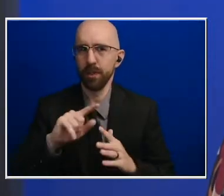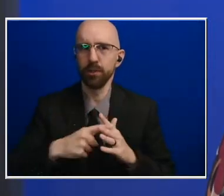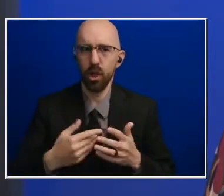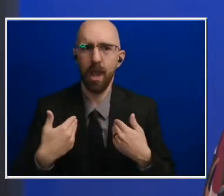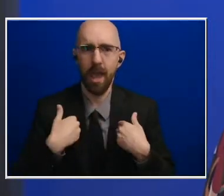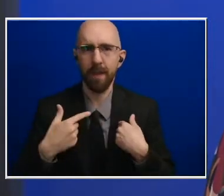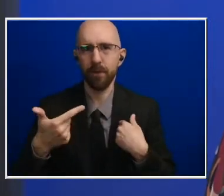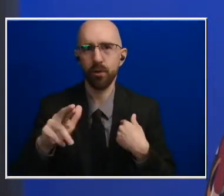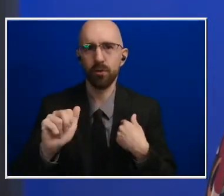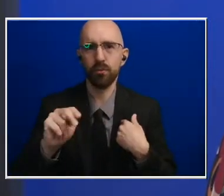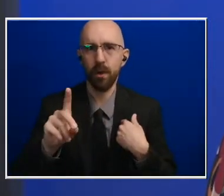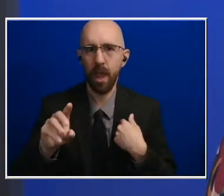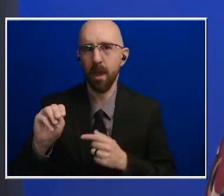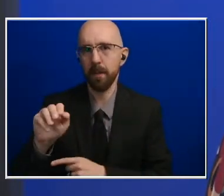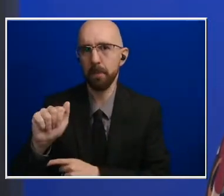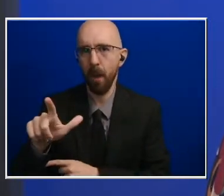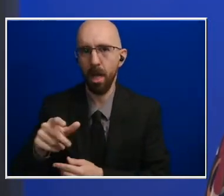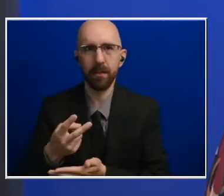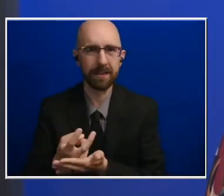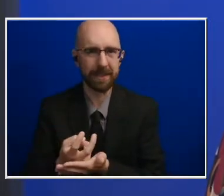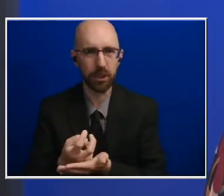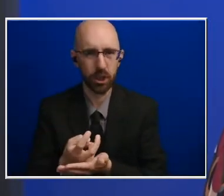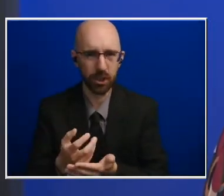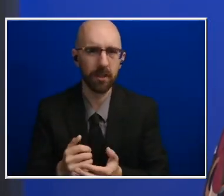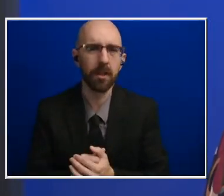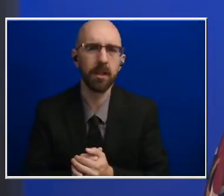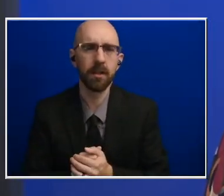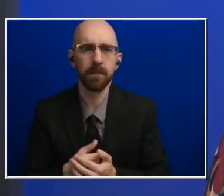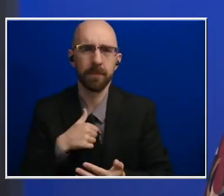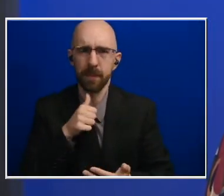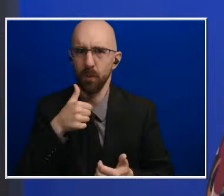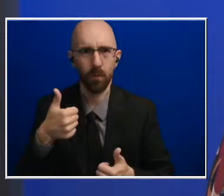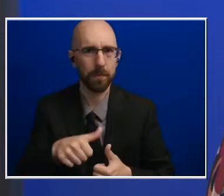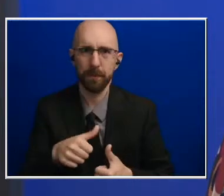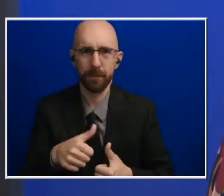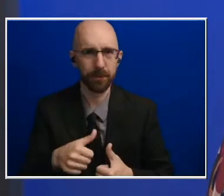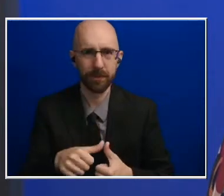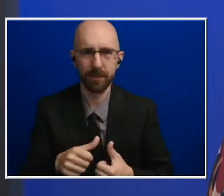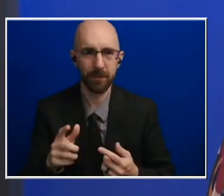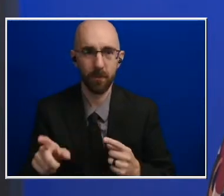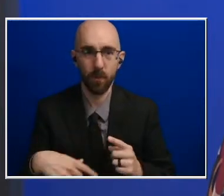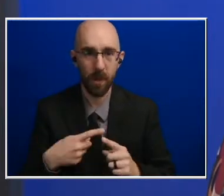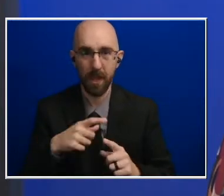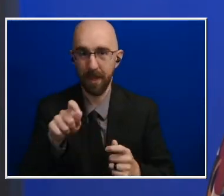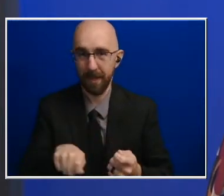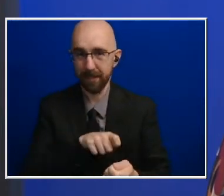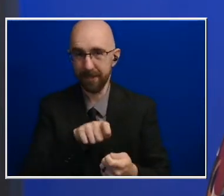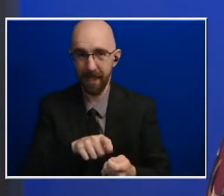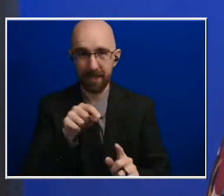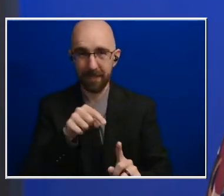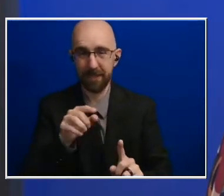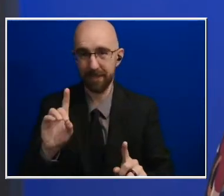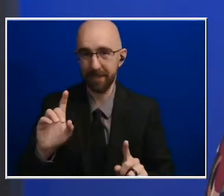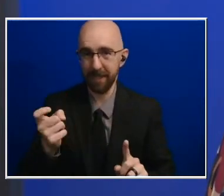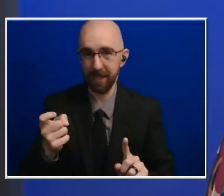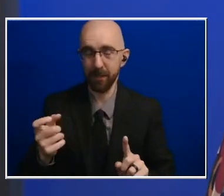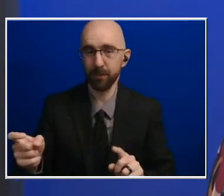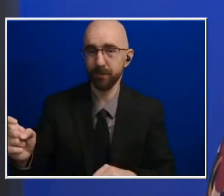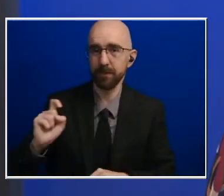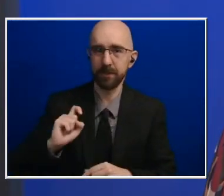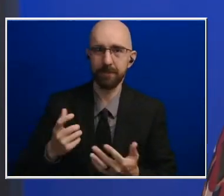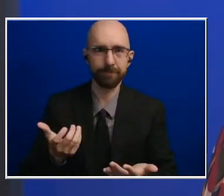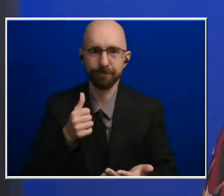seizures. And I don't remember when exactly it was diagnosed,